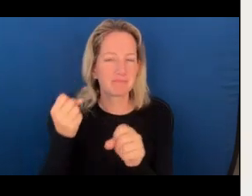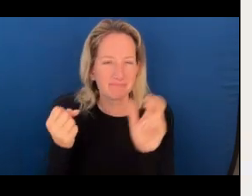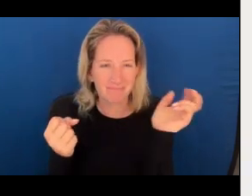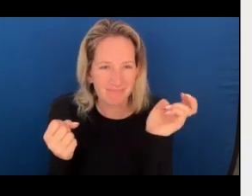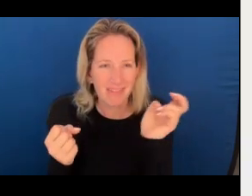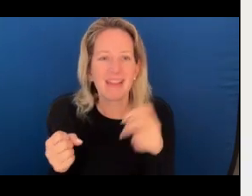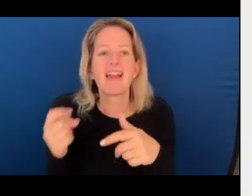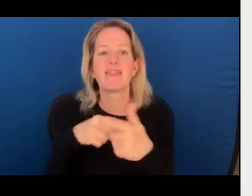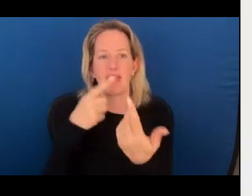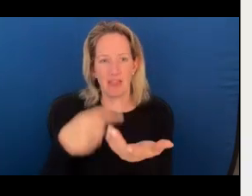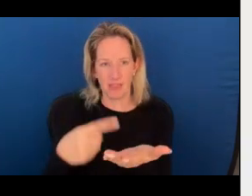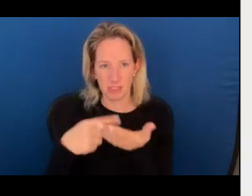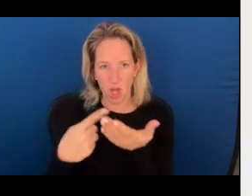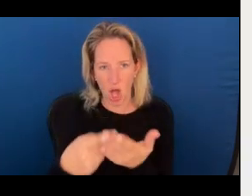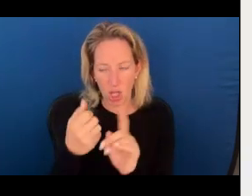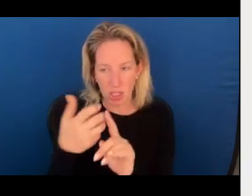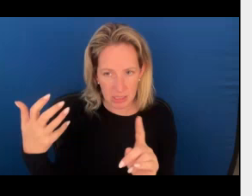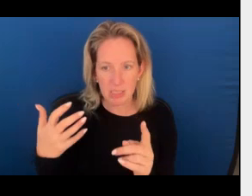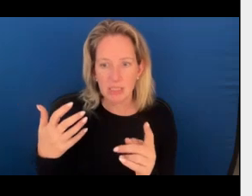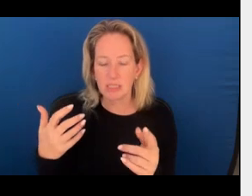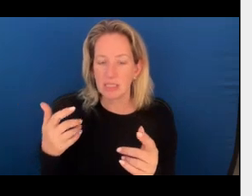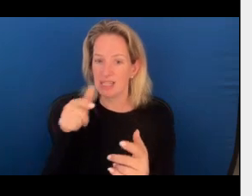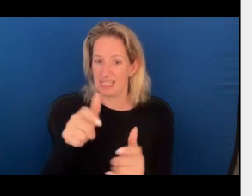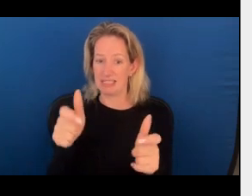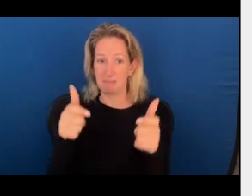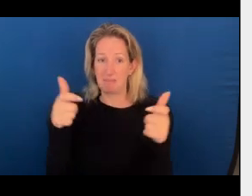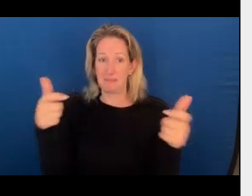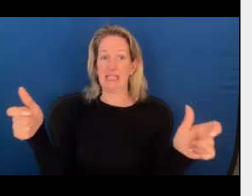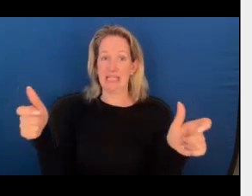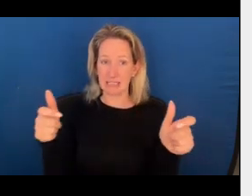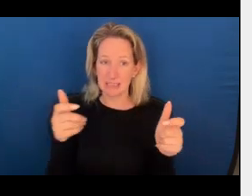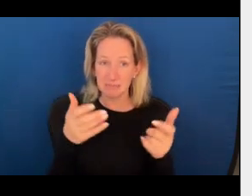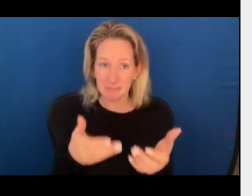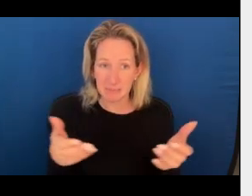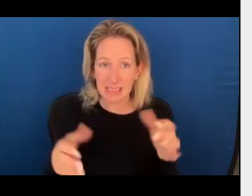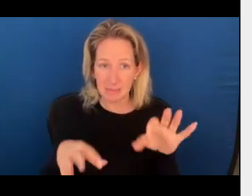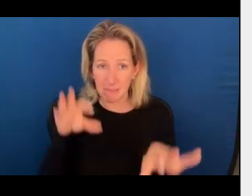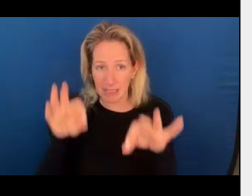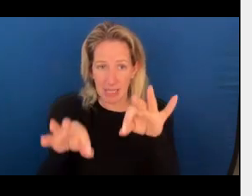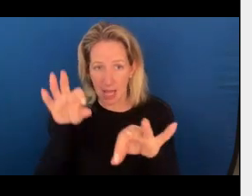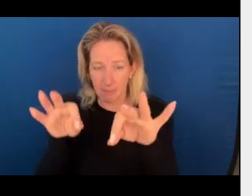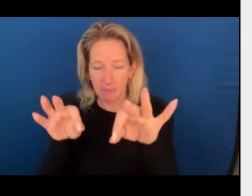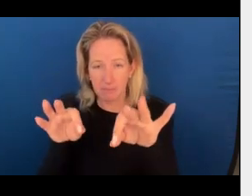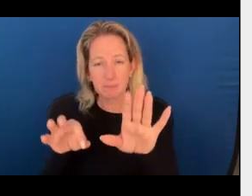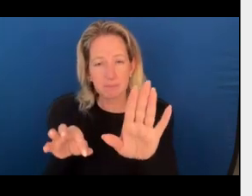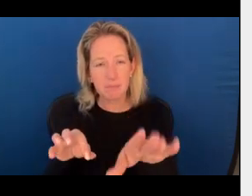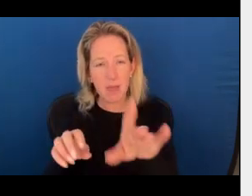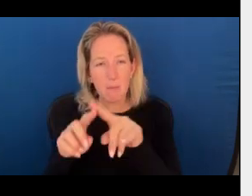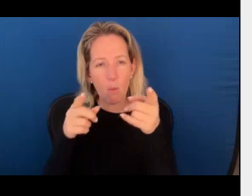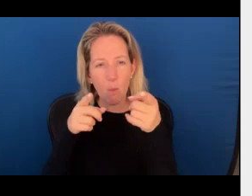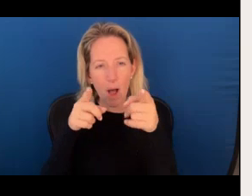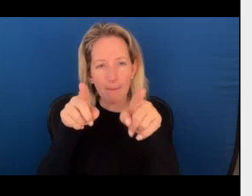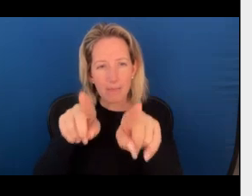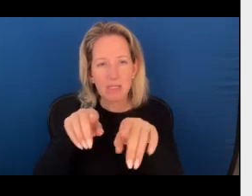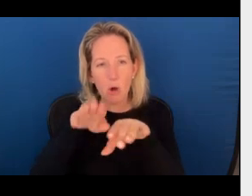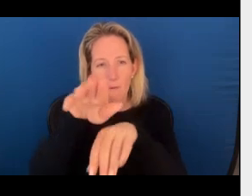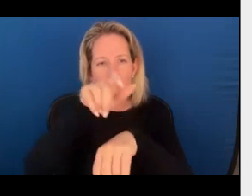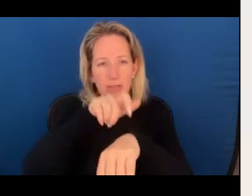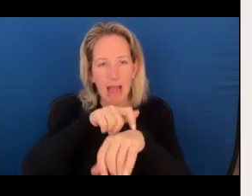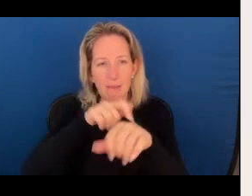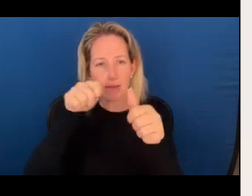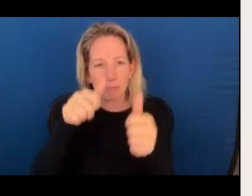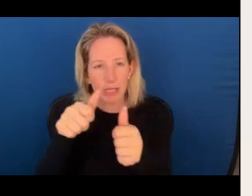how these are the big pieces we picked up. But what happens over time while that's breaking down? Styrofoam cup